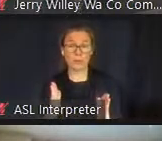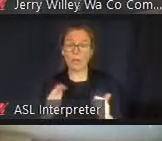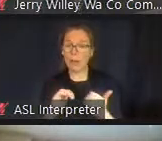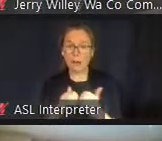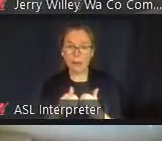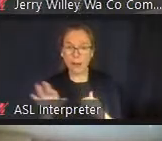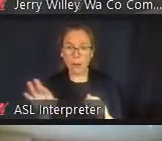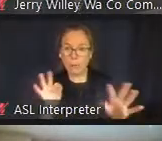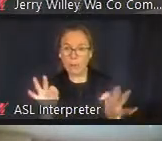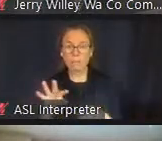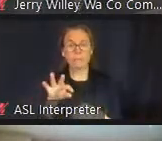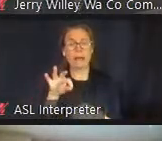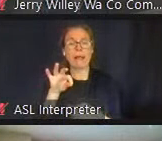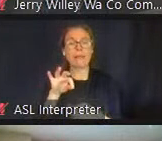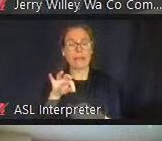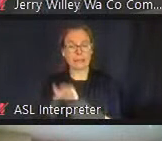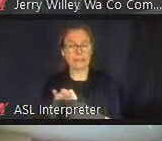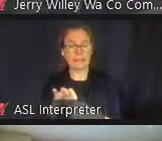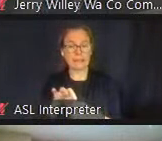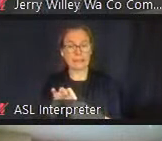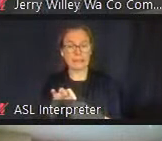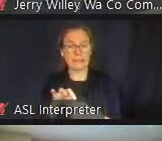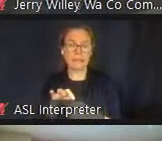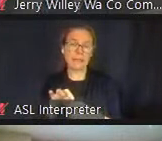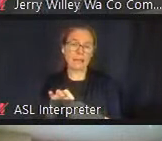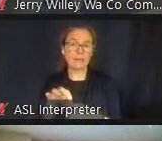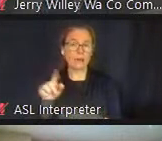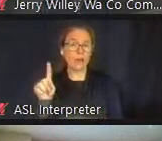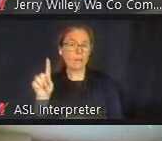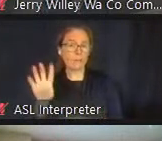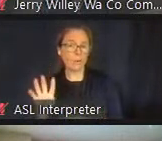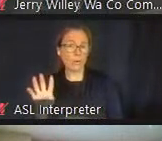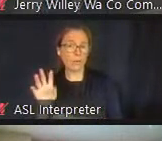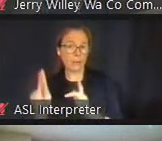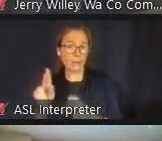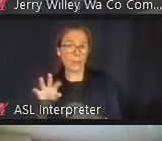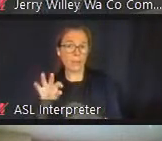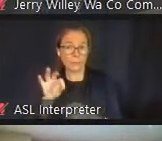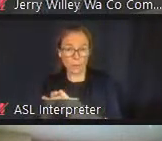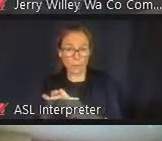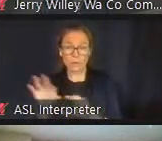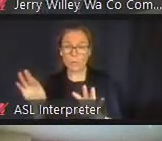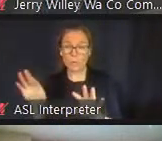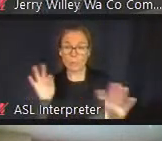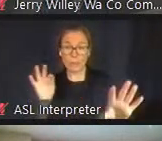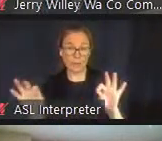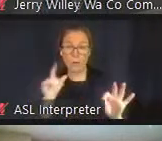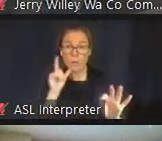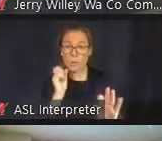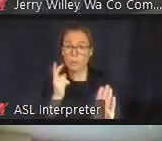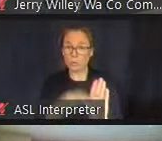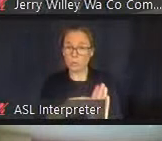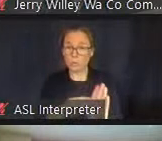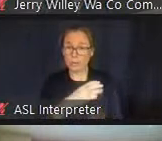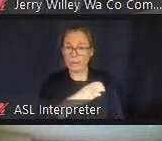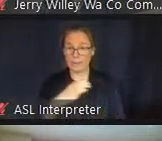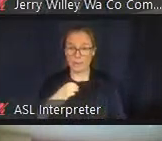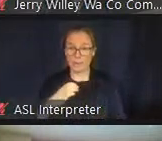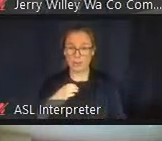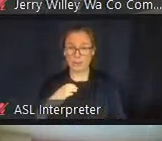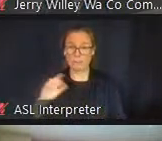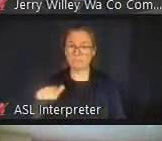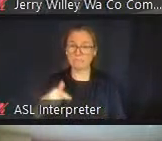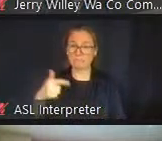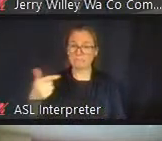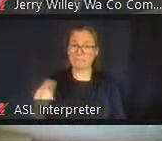by essentially a quarter of the population of our county. So I'll turn it over to the